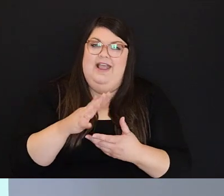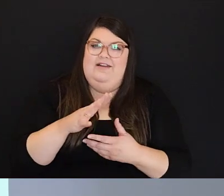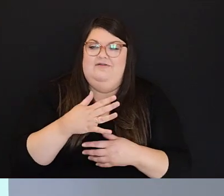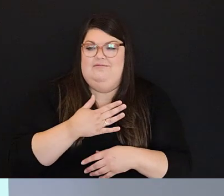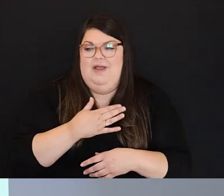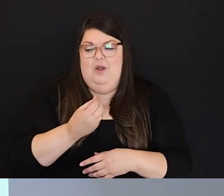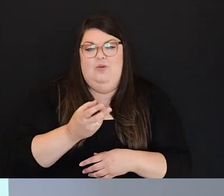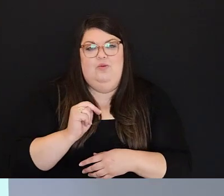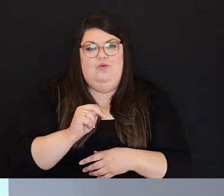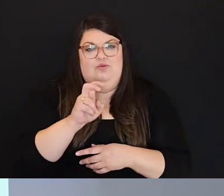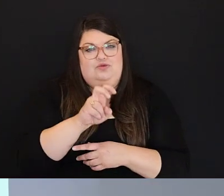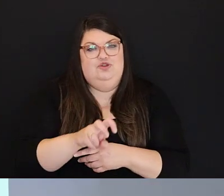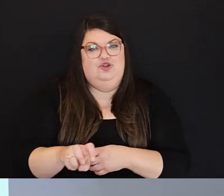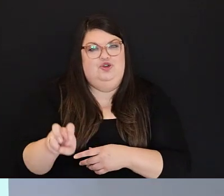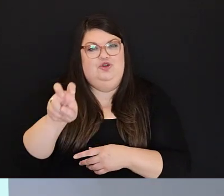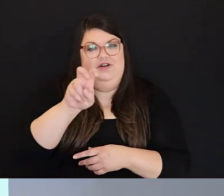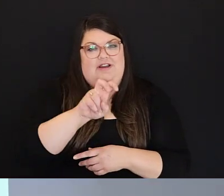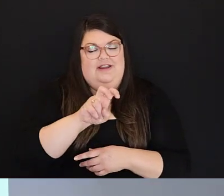journey of